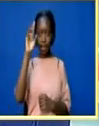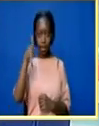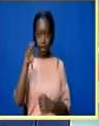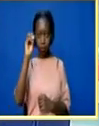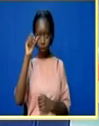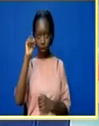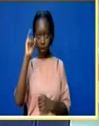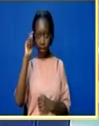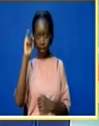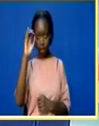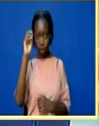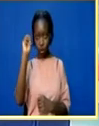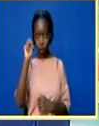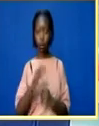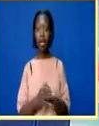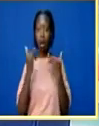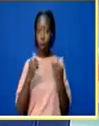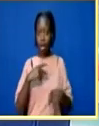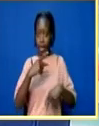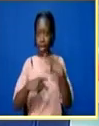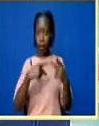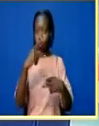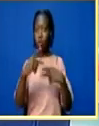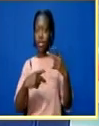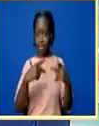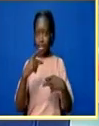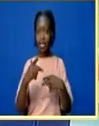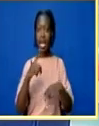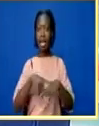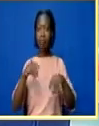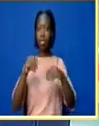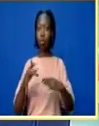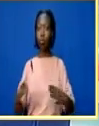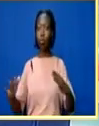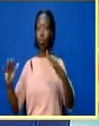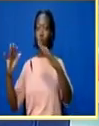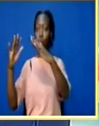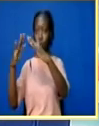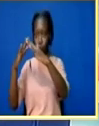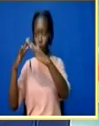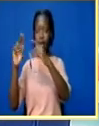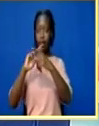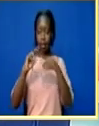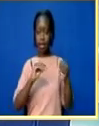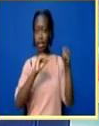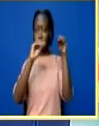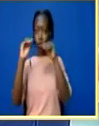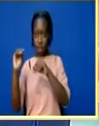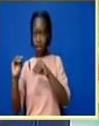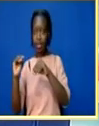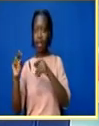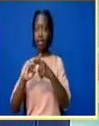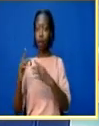deposition site. So the process of putting that soil there, uh-huh. it is transported and it was deposited